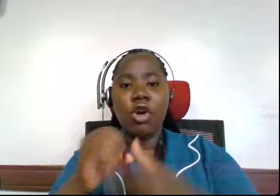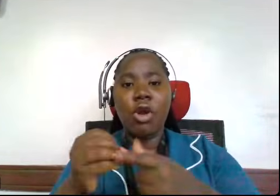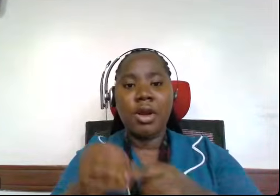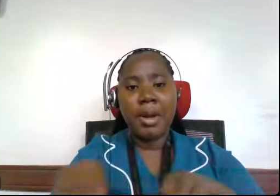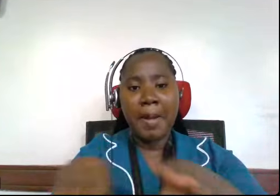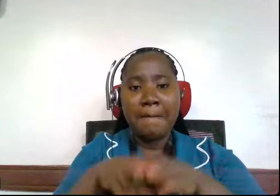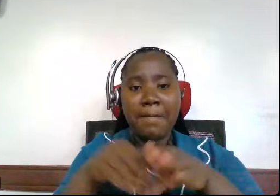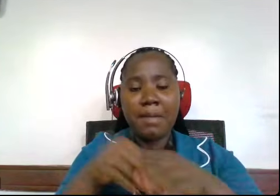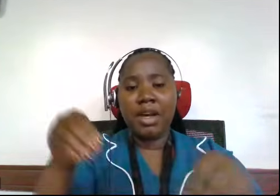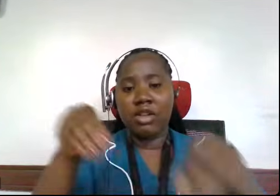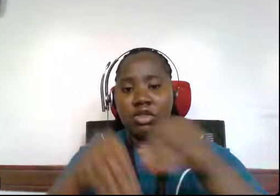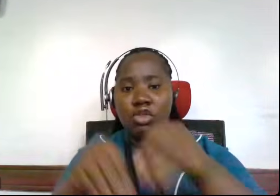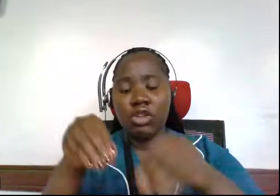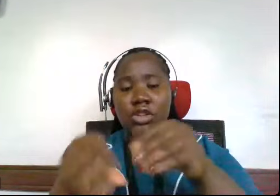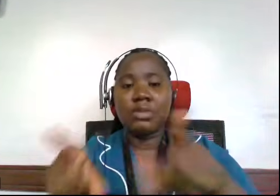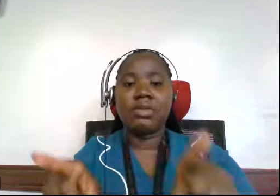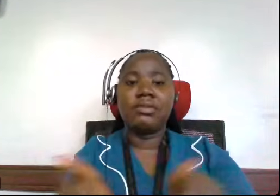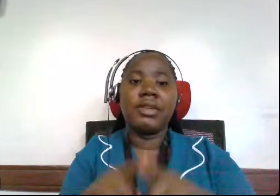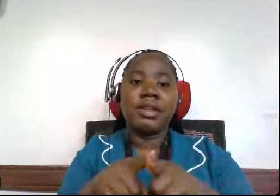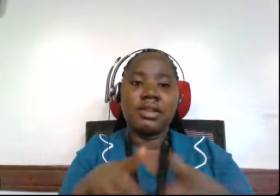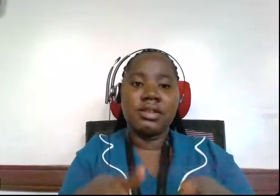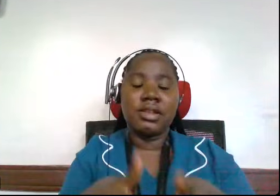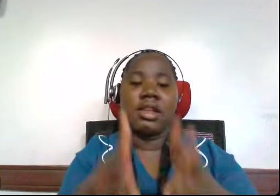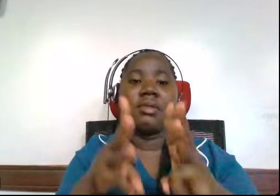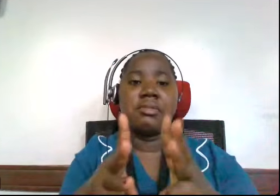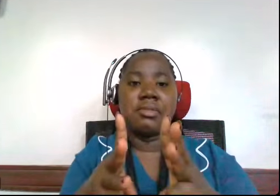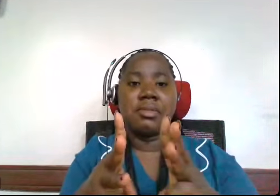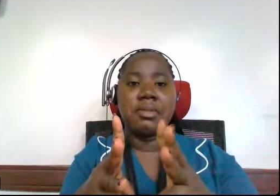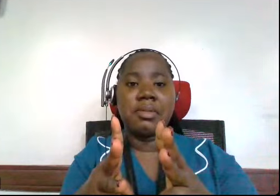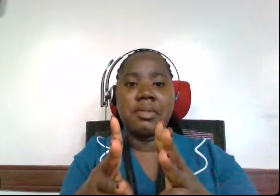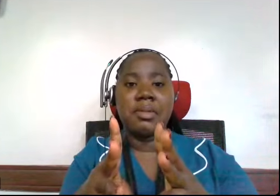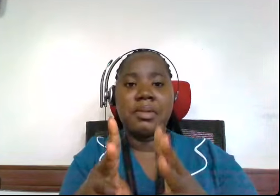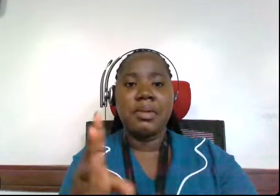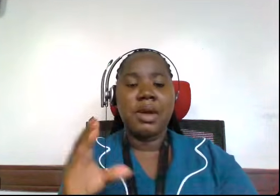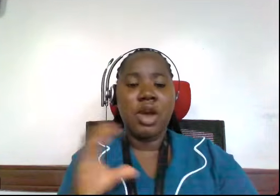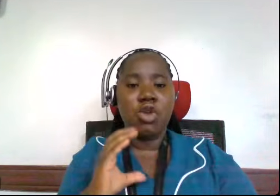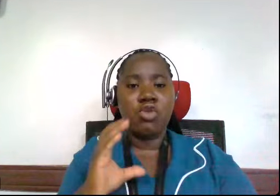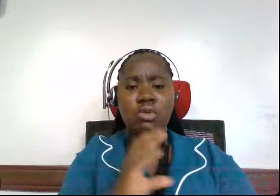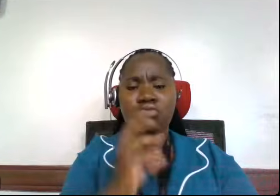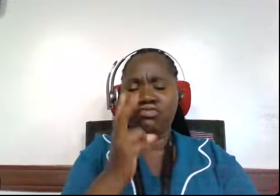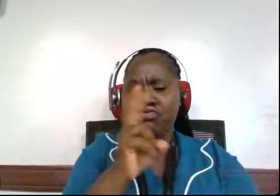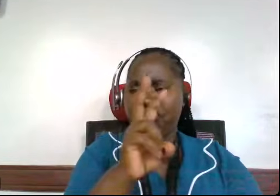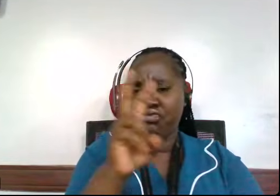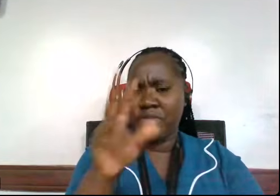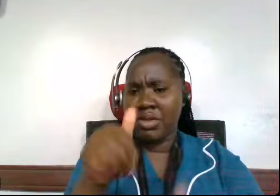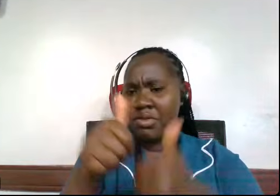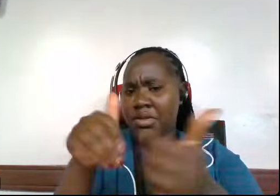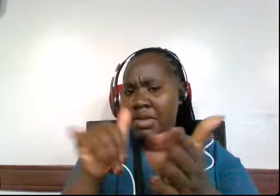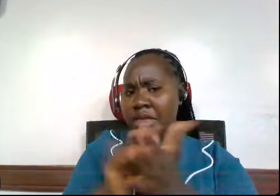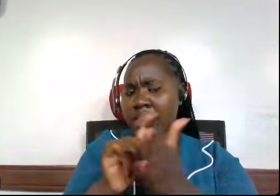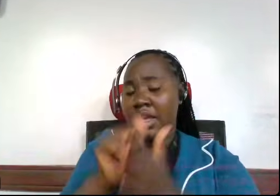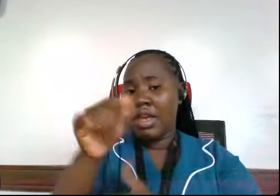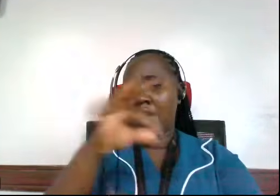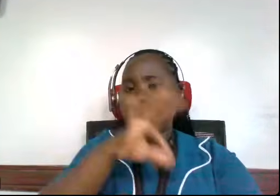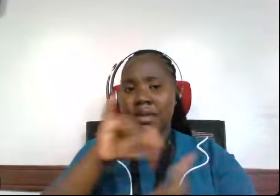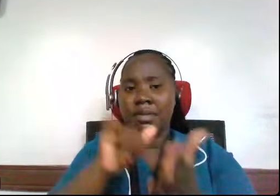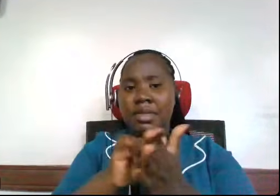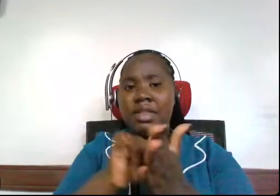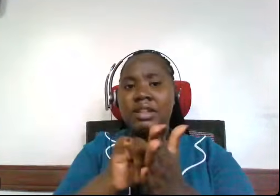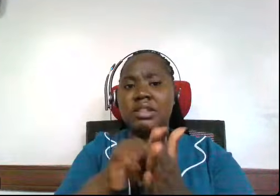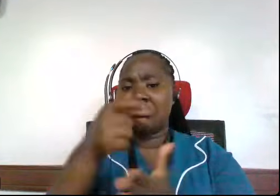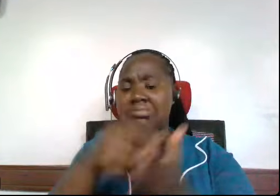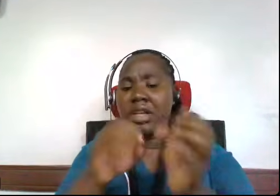the same will be, the commission will be able to see properly that this is an income not subject to